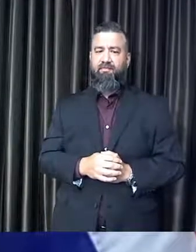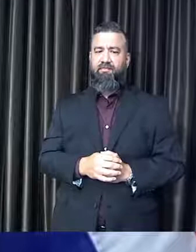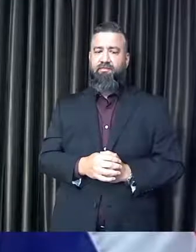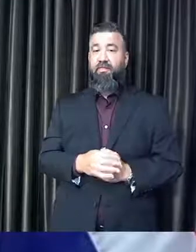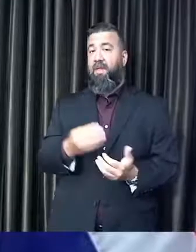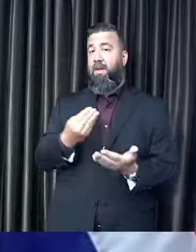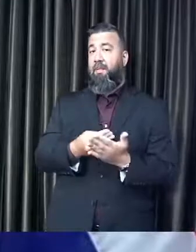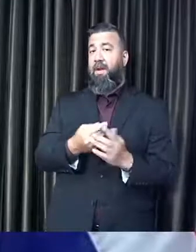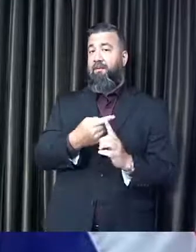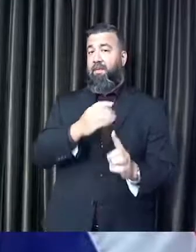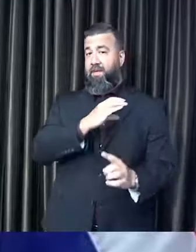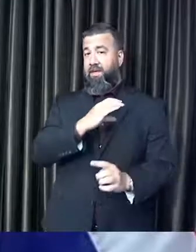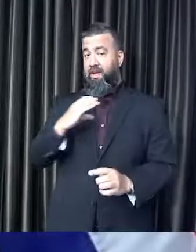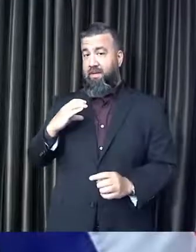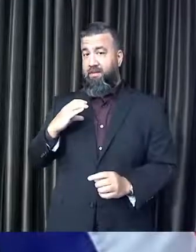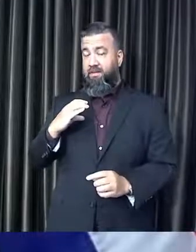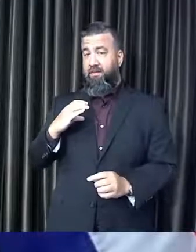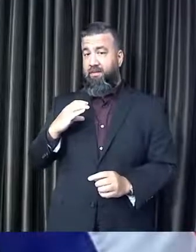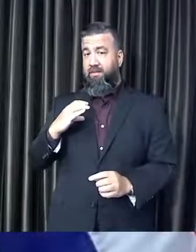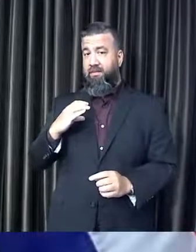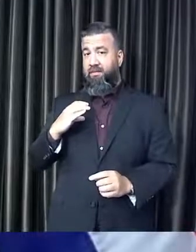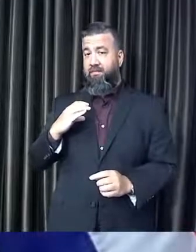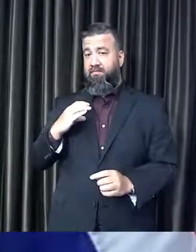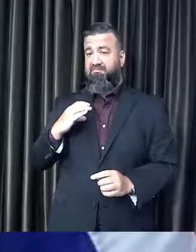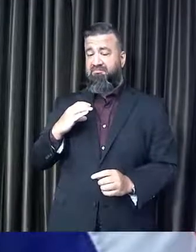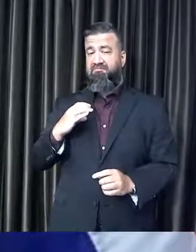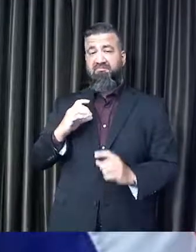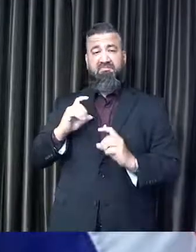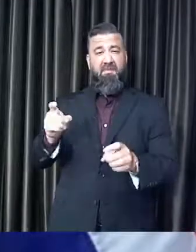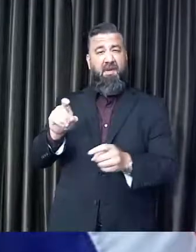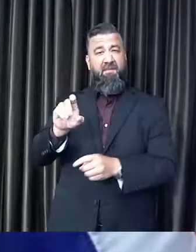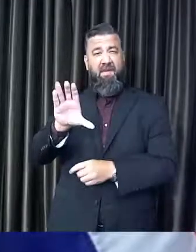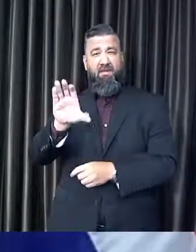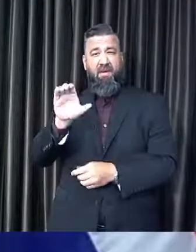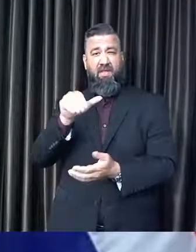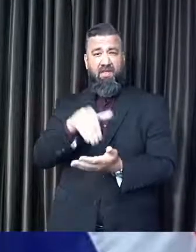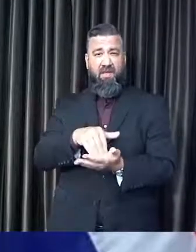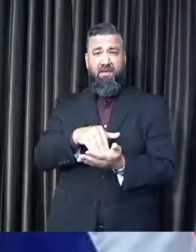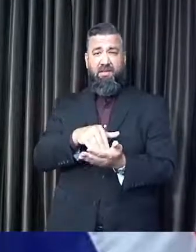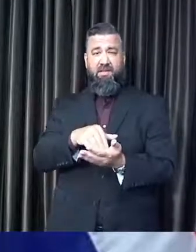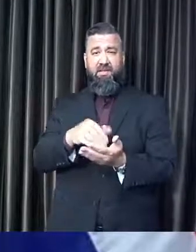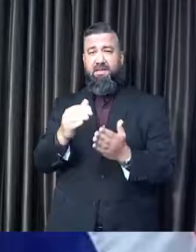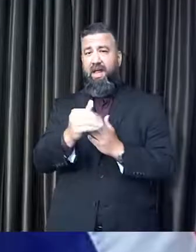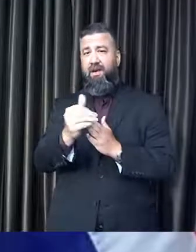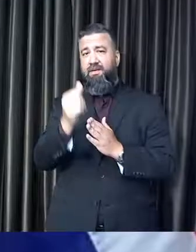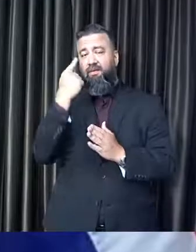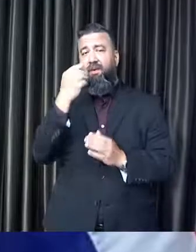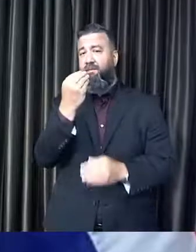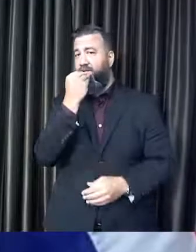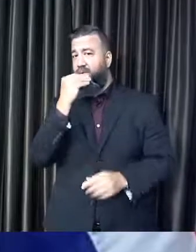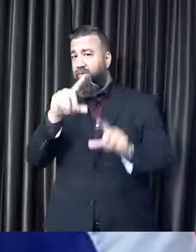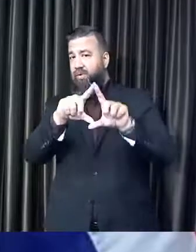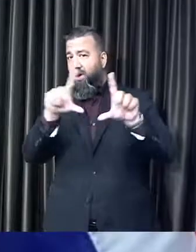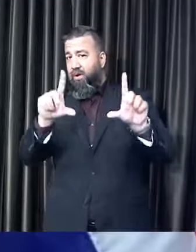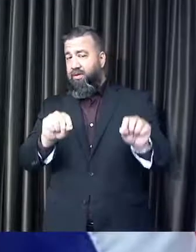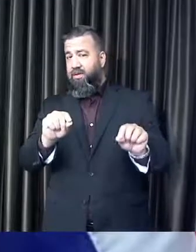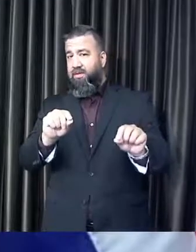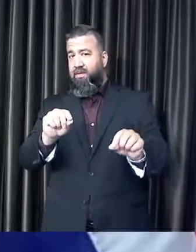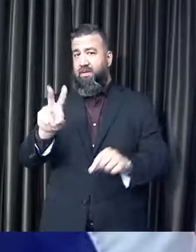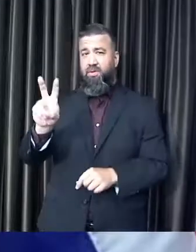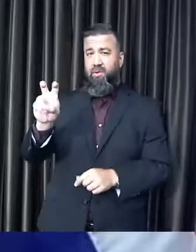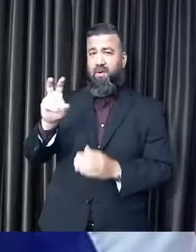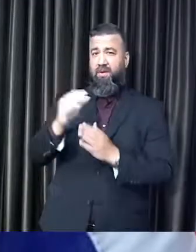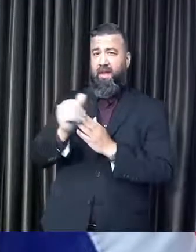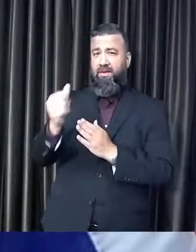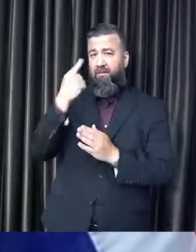from the County Council appropriates about $500,000 to grocery cards, about $250,000 to